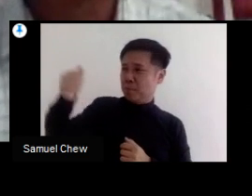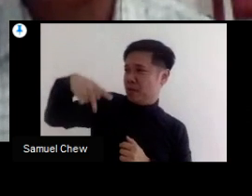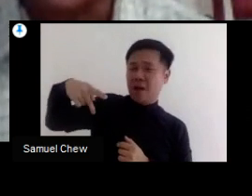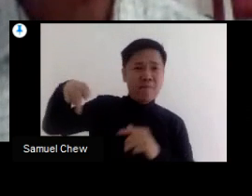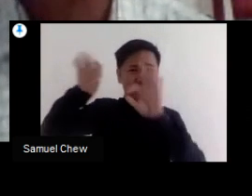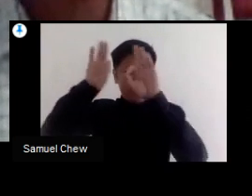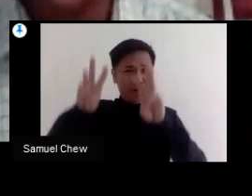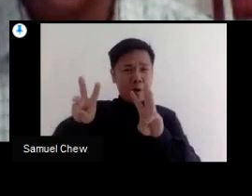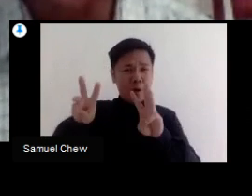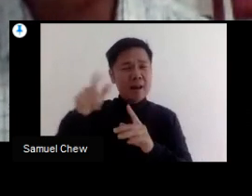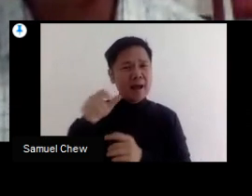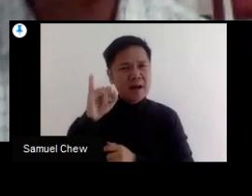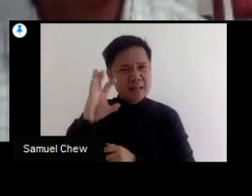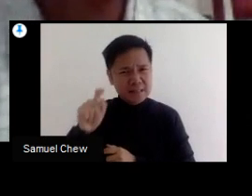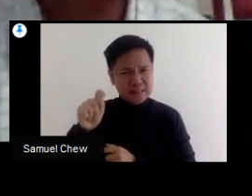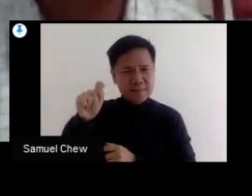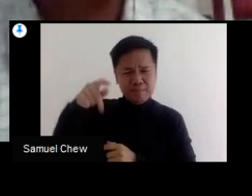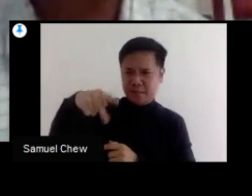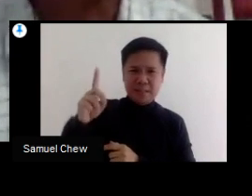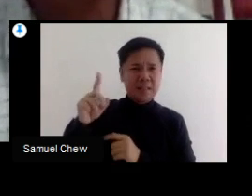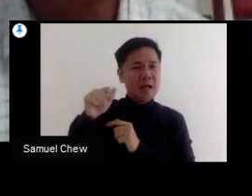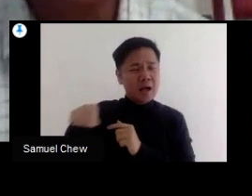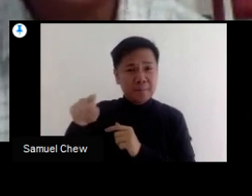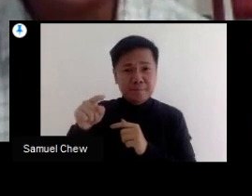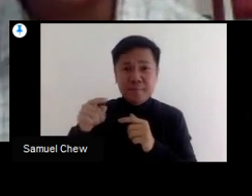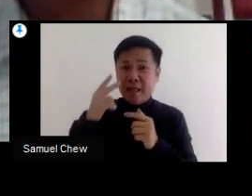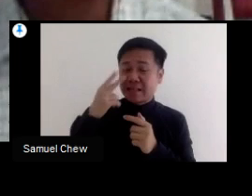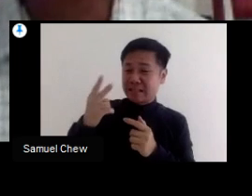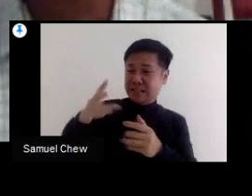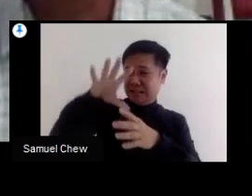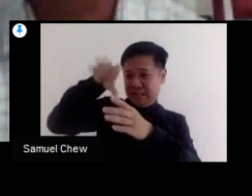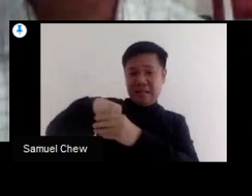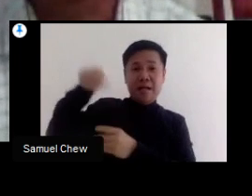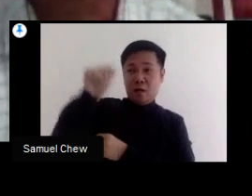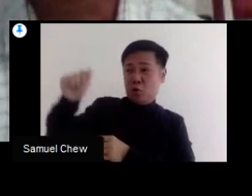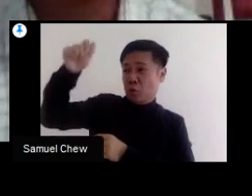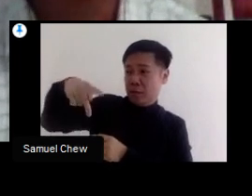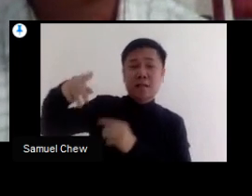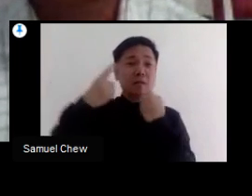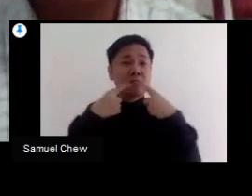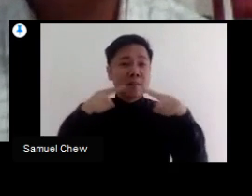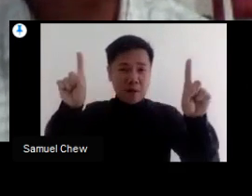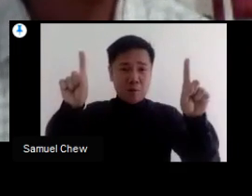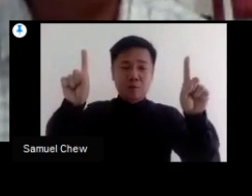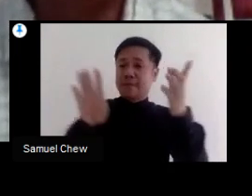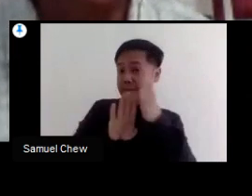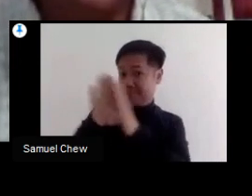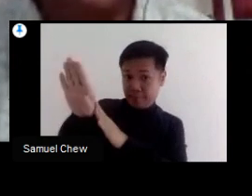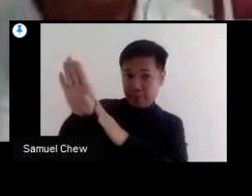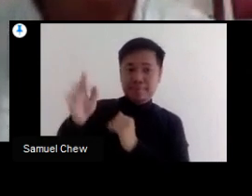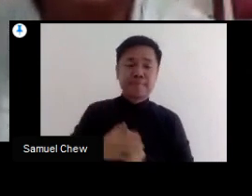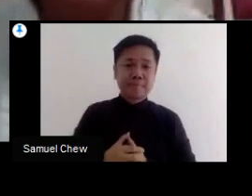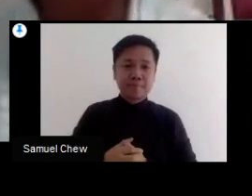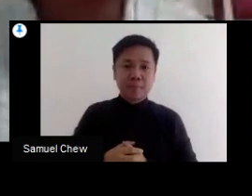ICPD and the commitments contained in the ASEAN and Pacific Ministerial Declaration on Population Development contains a very useful selection